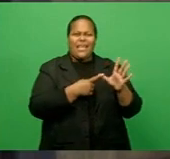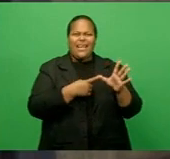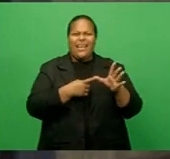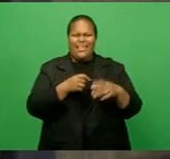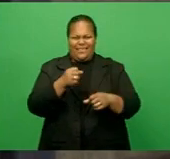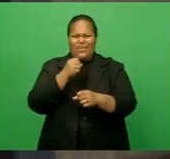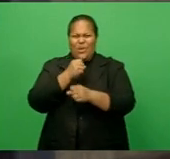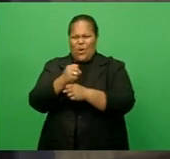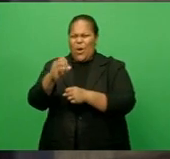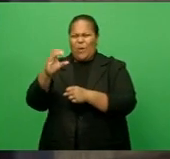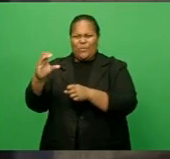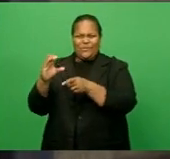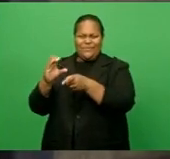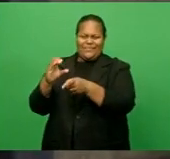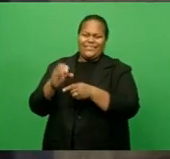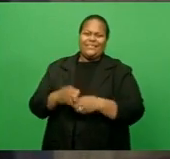a